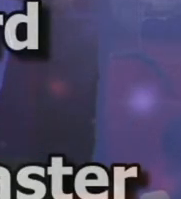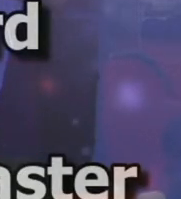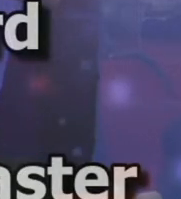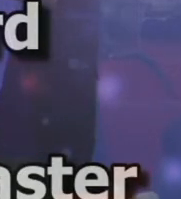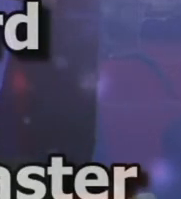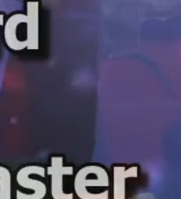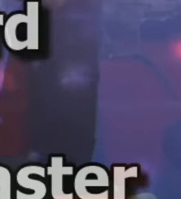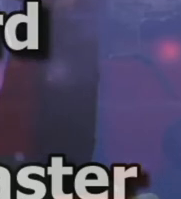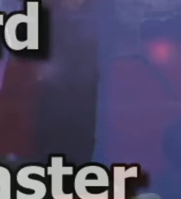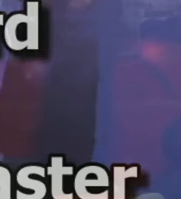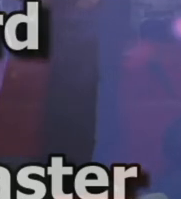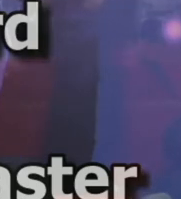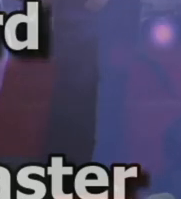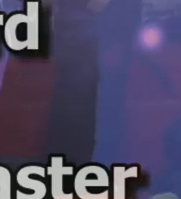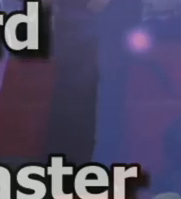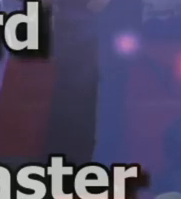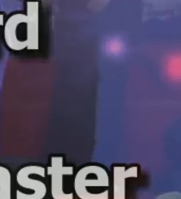Refine us, fire.